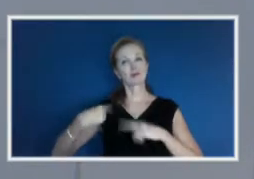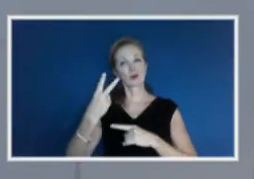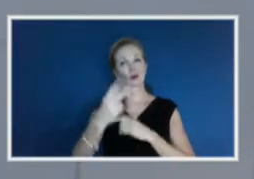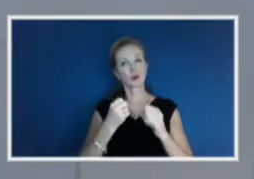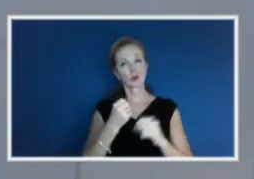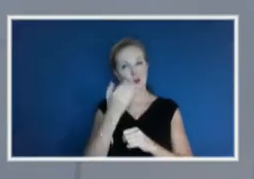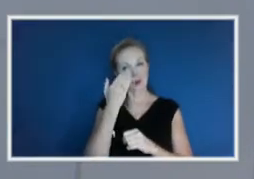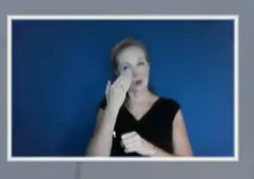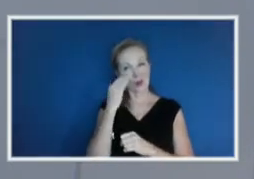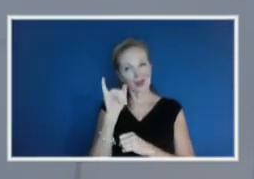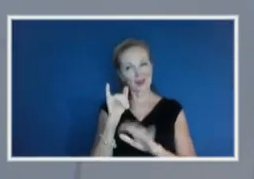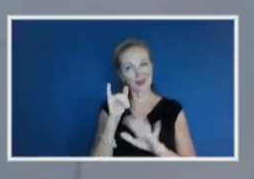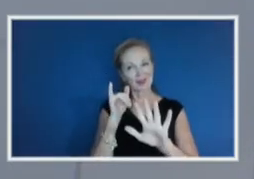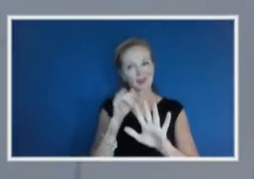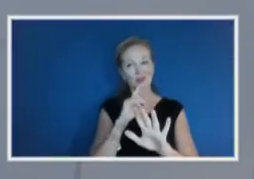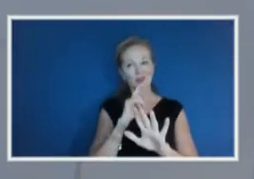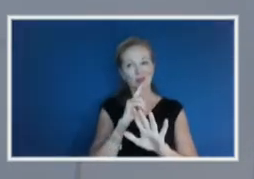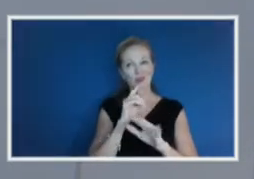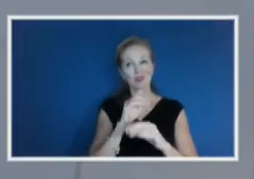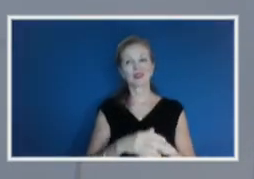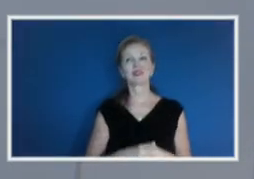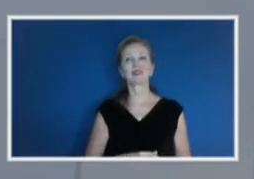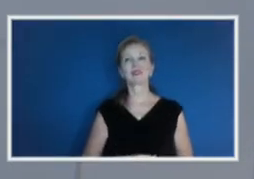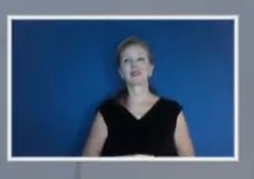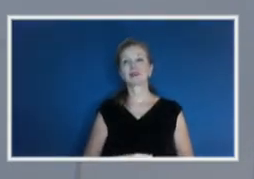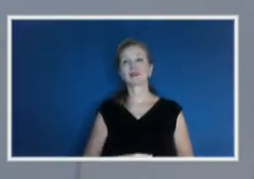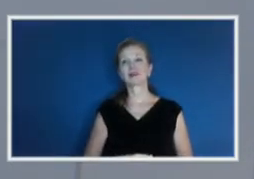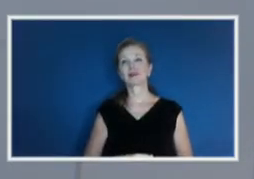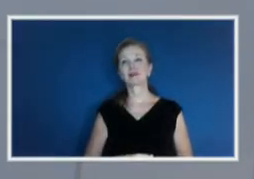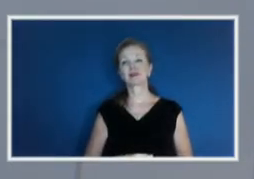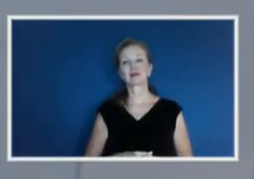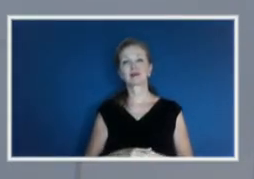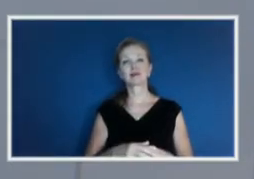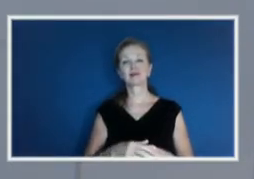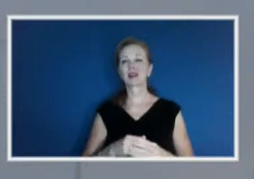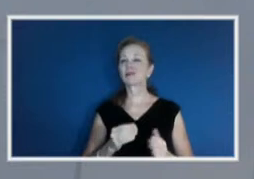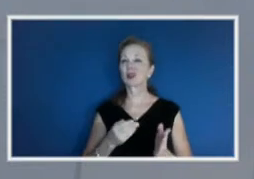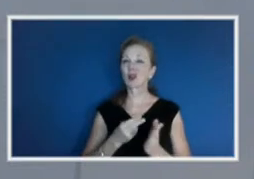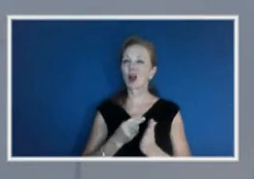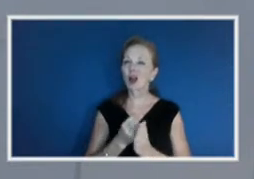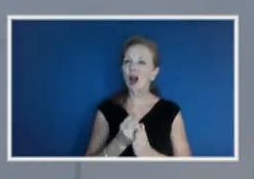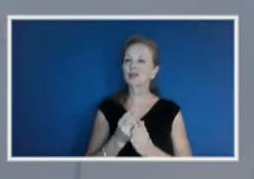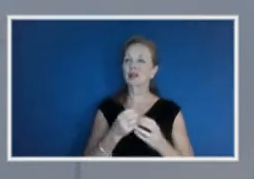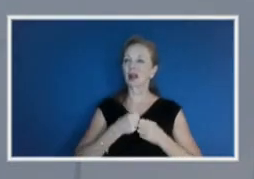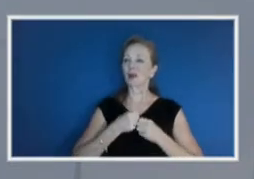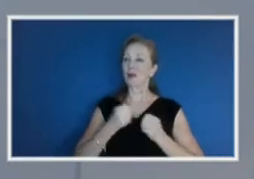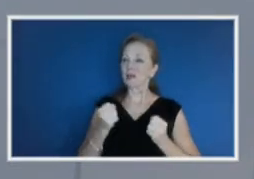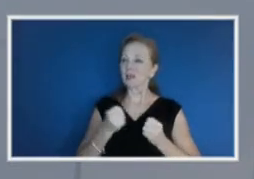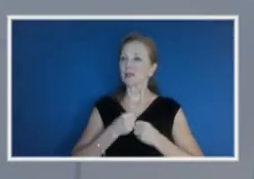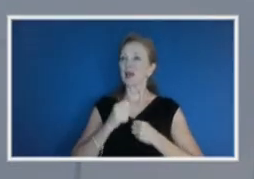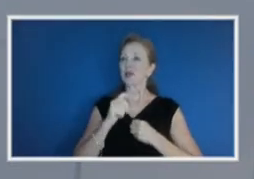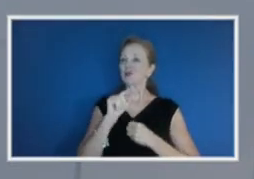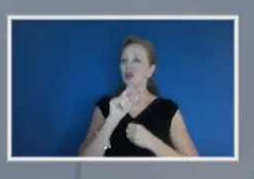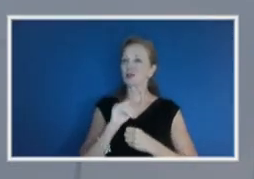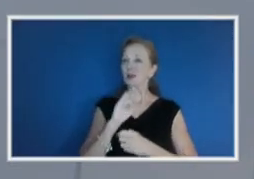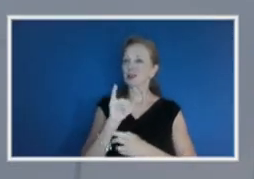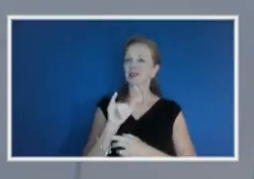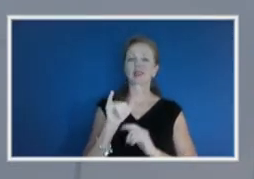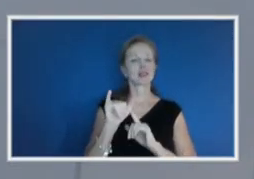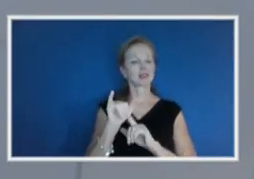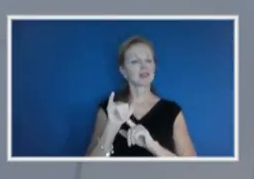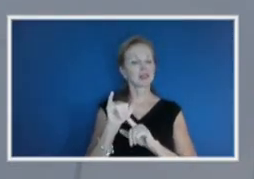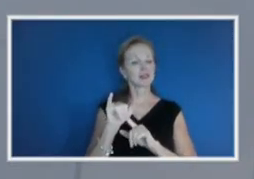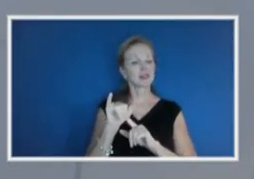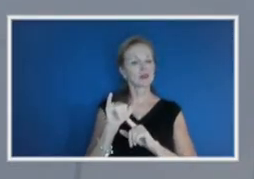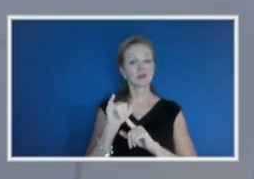that for sure. But transparency, I think now's an appropriate time to use that word around this size.